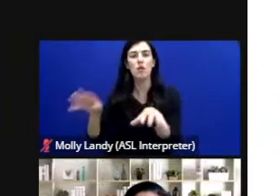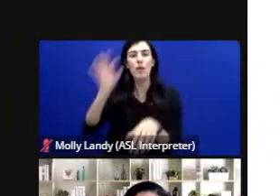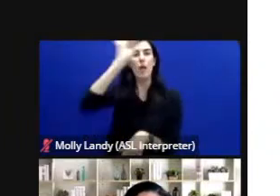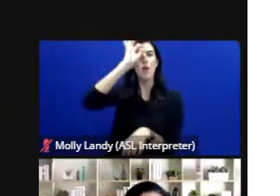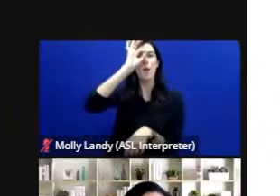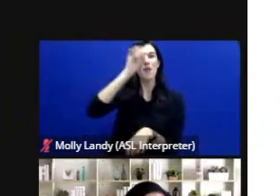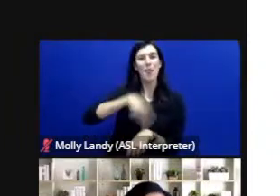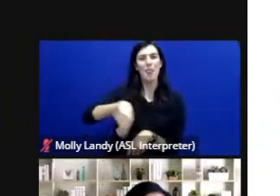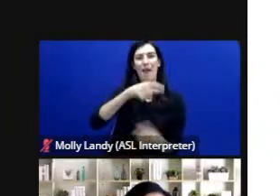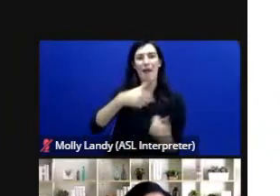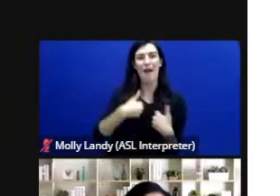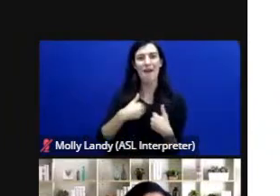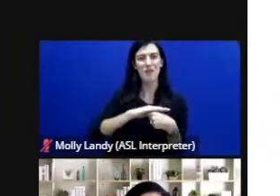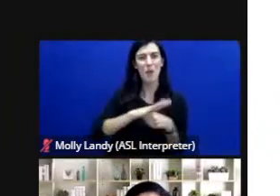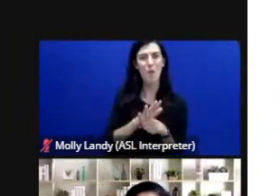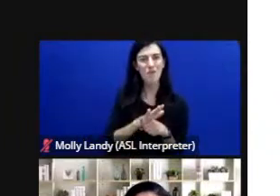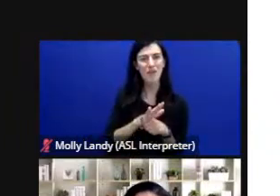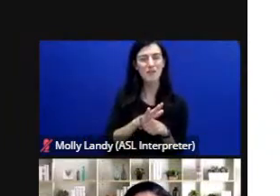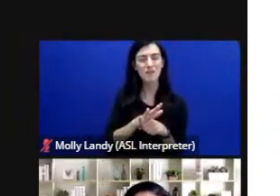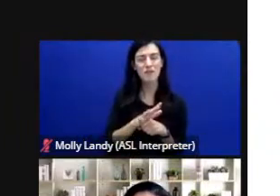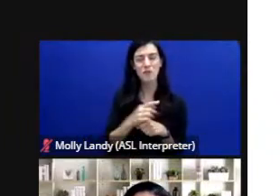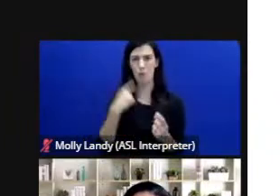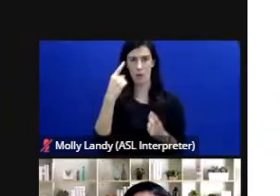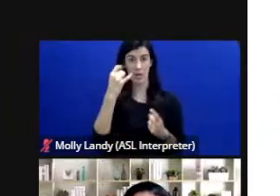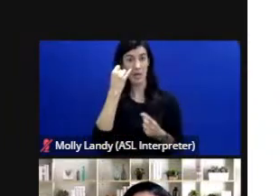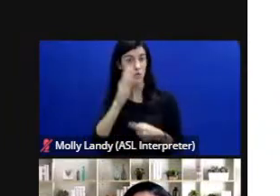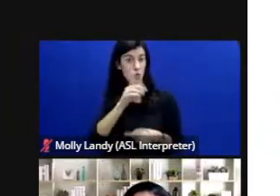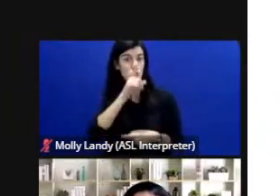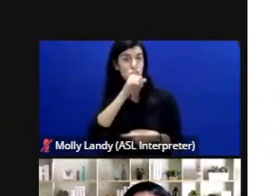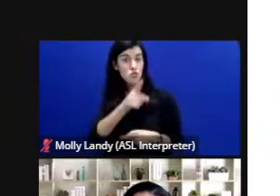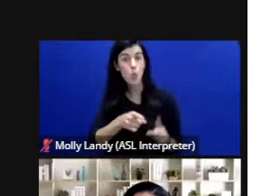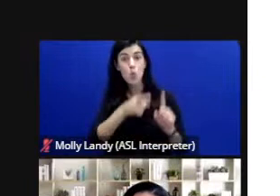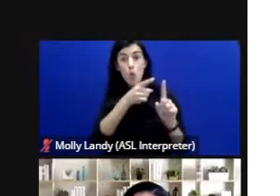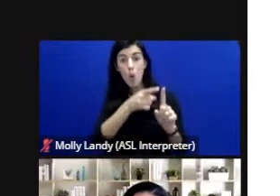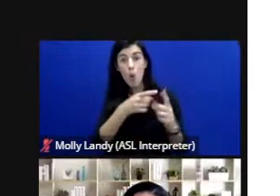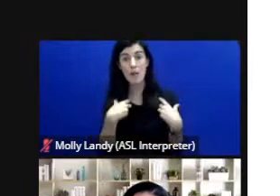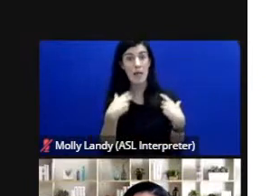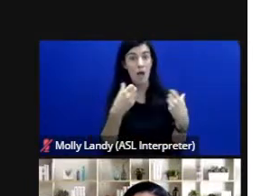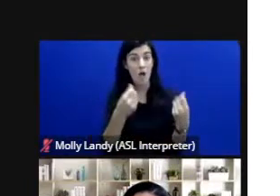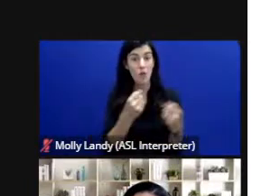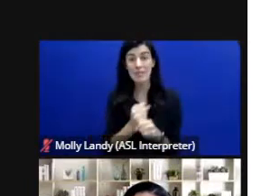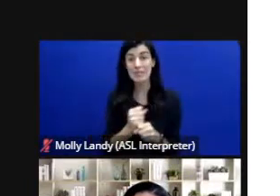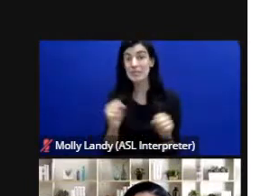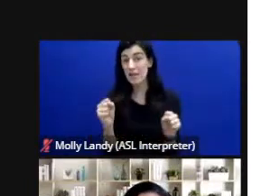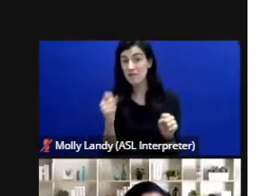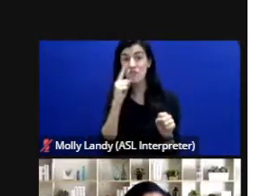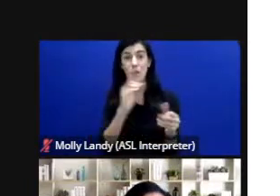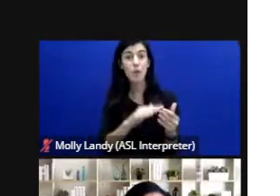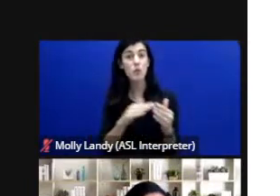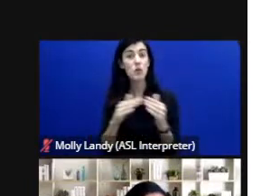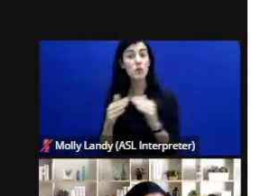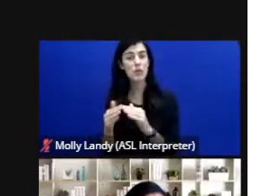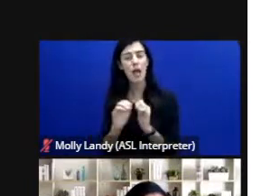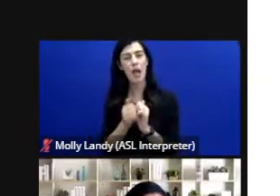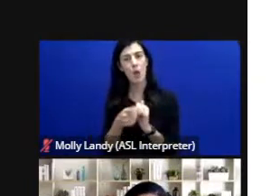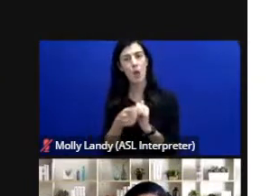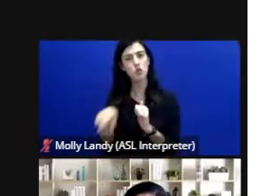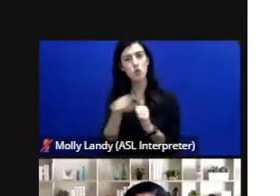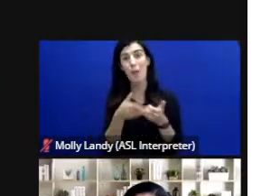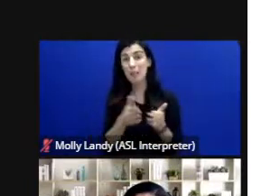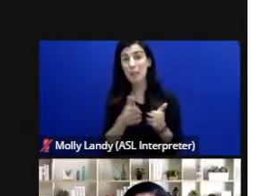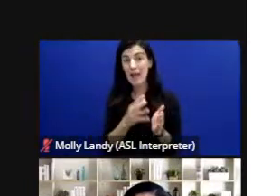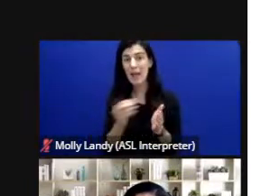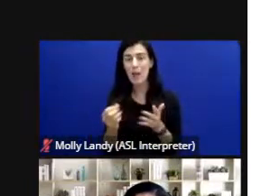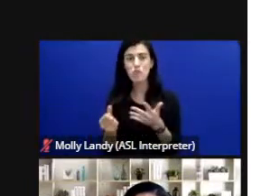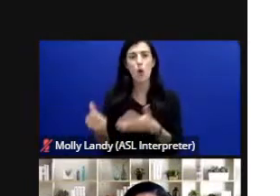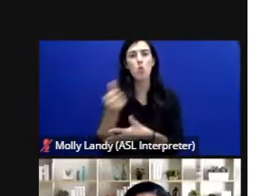if your true goal and concern is the health and safety of your community, how you guys are letting and prioritizing individuals to have